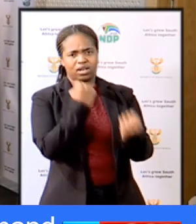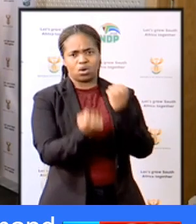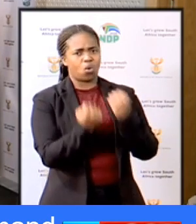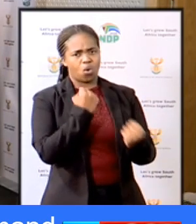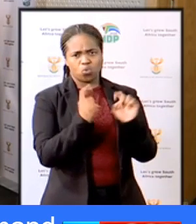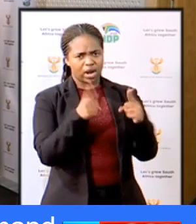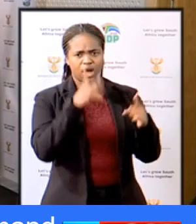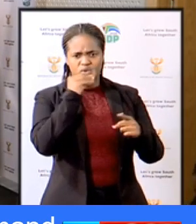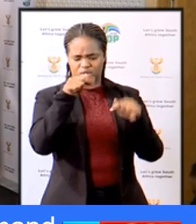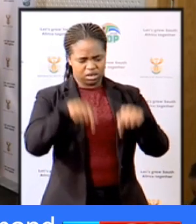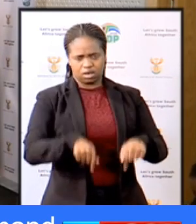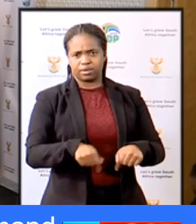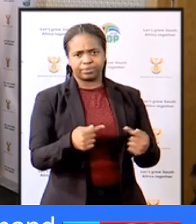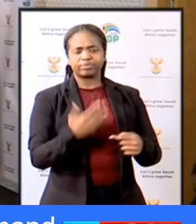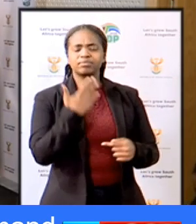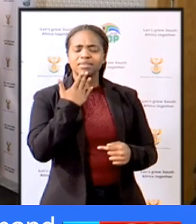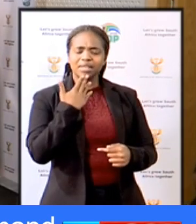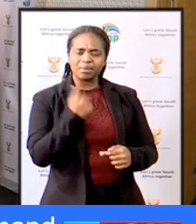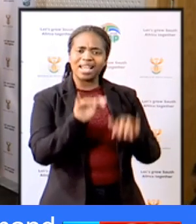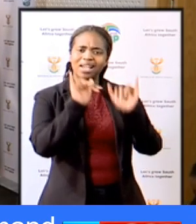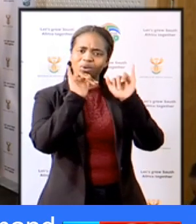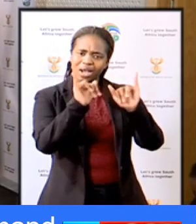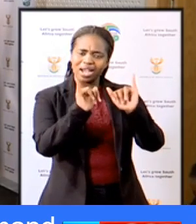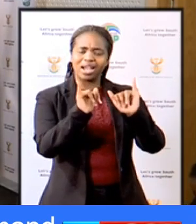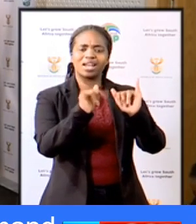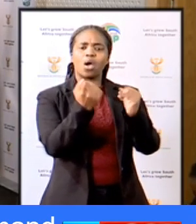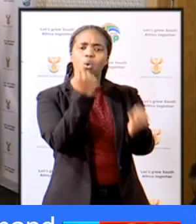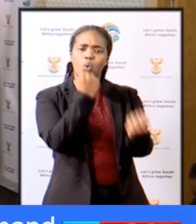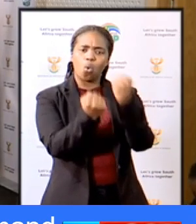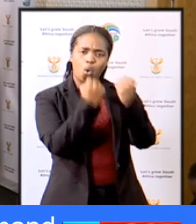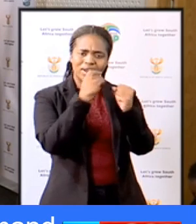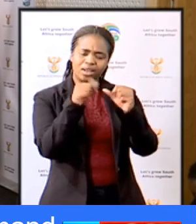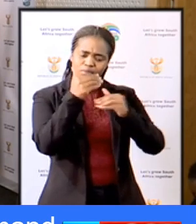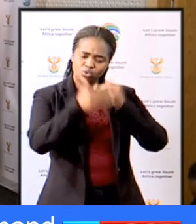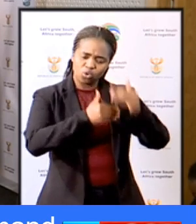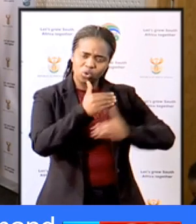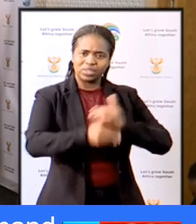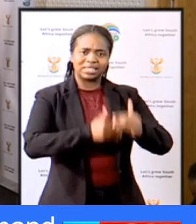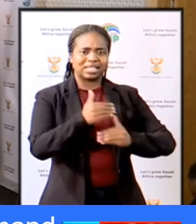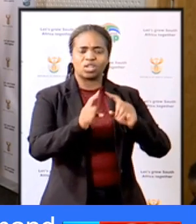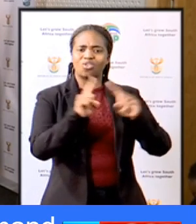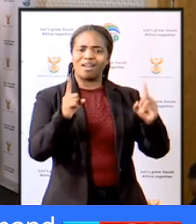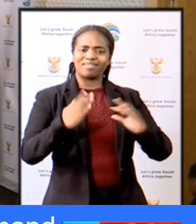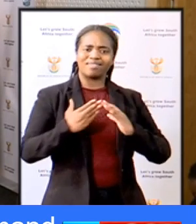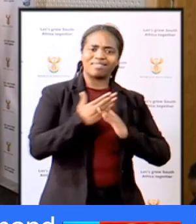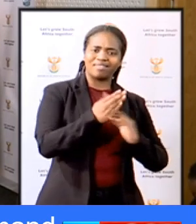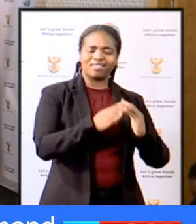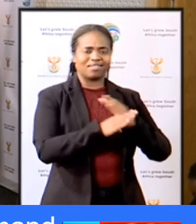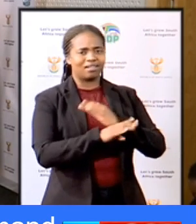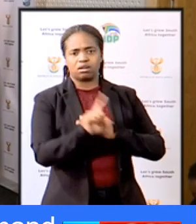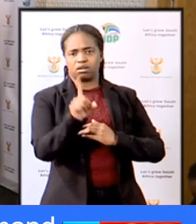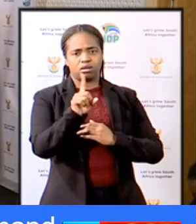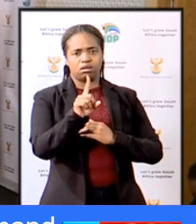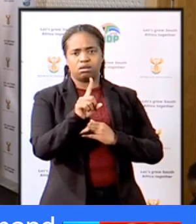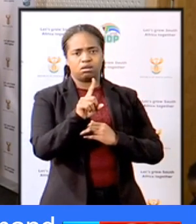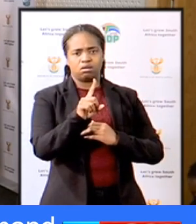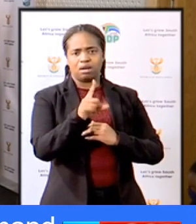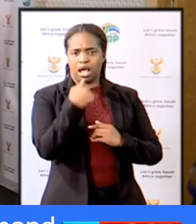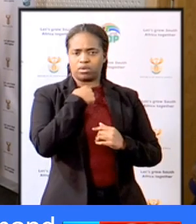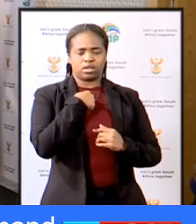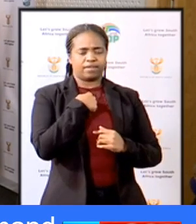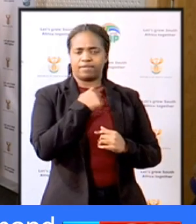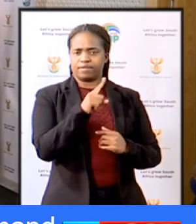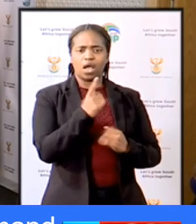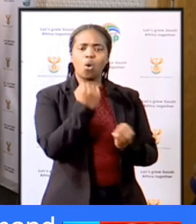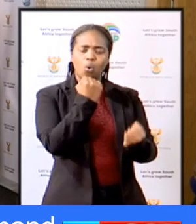law. Can we allow the court process to continue without being disturbed by